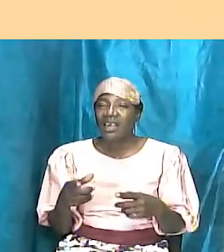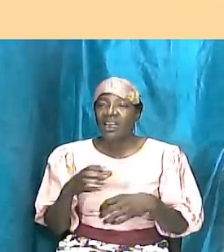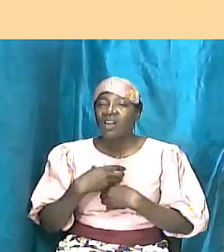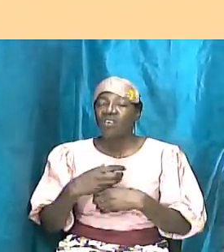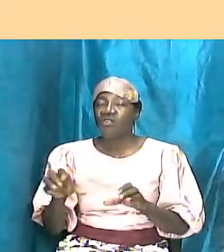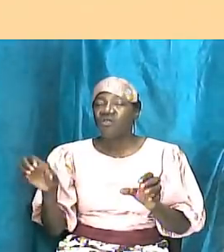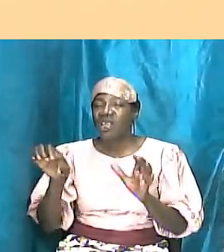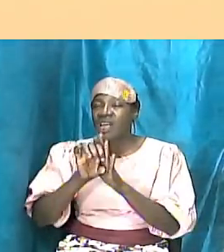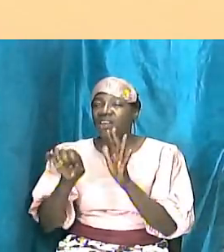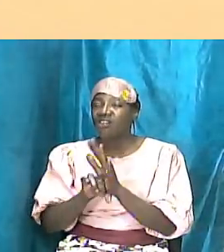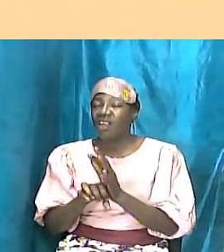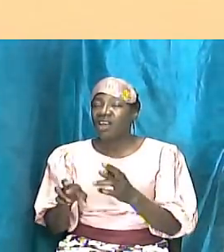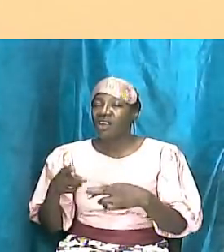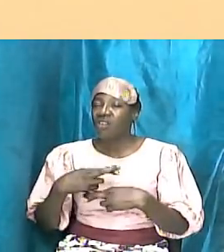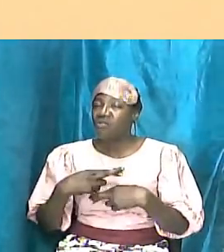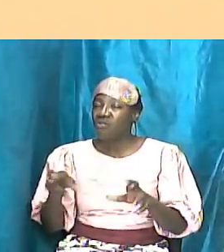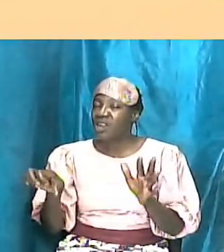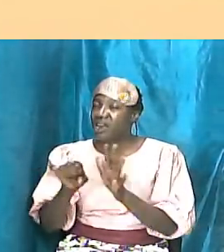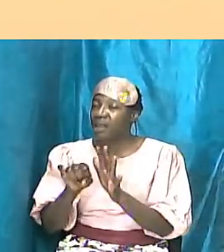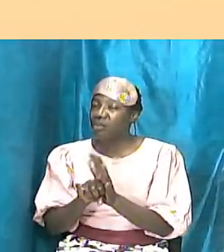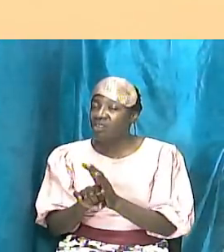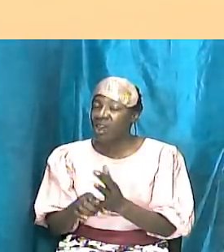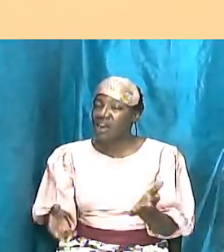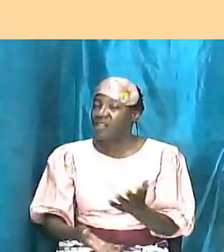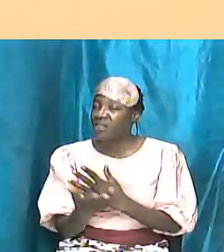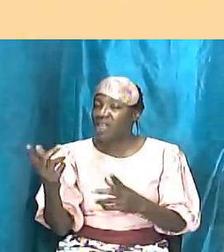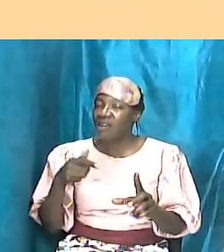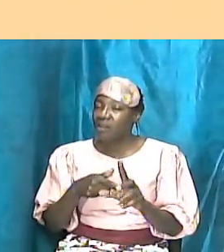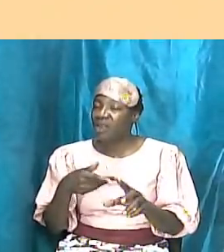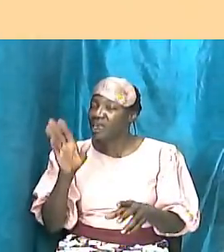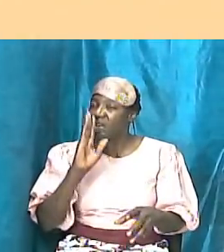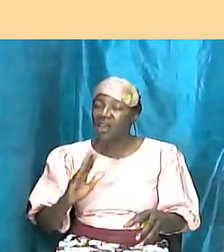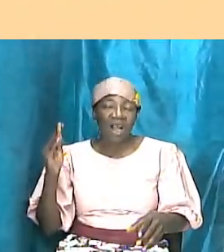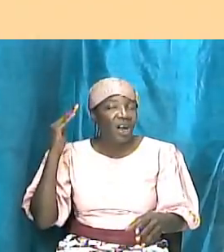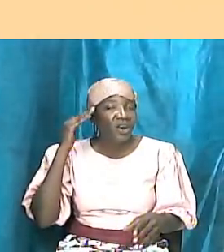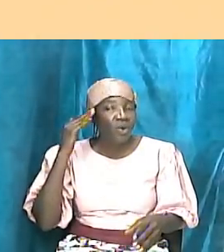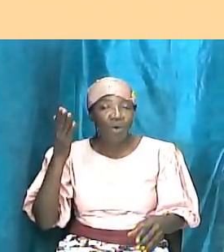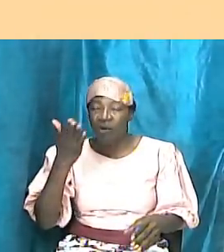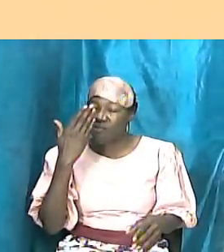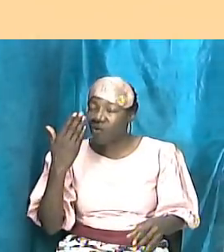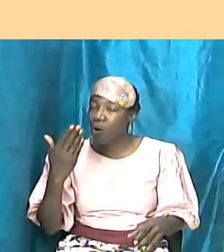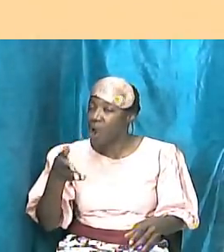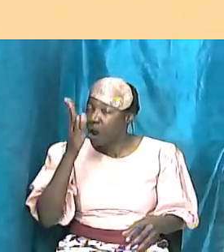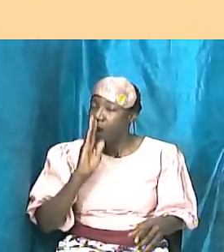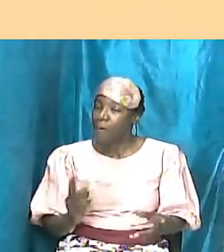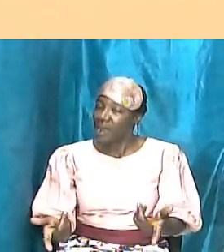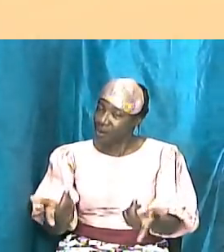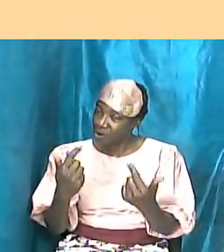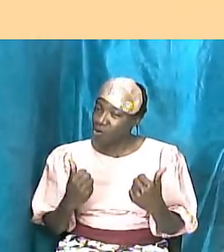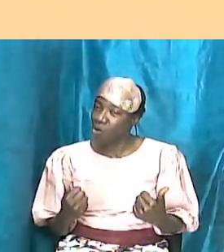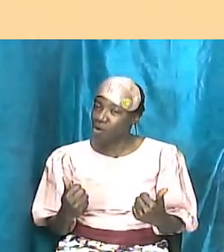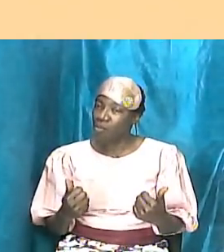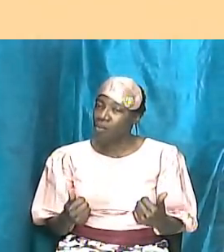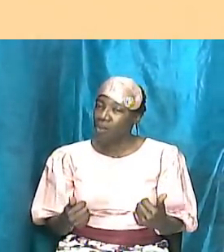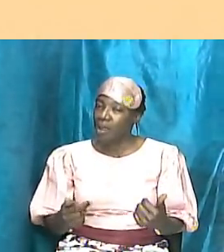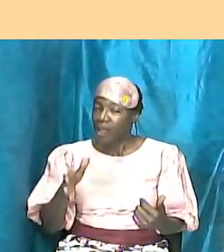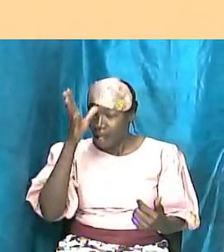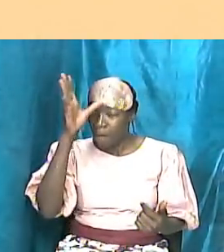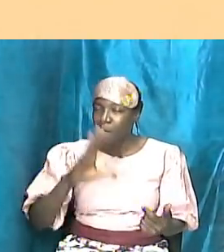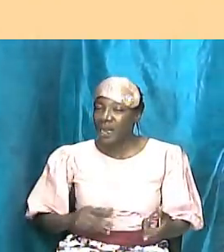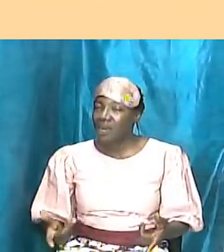and redemption was right there in the beginning, God knew even before man came, because man